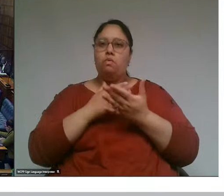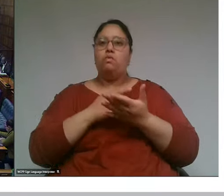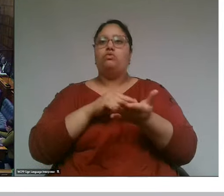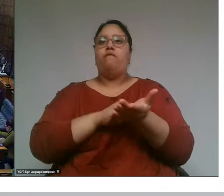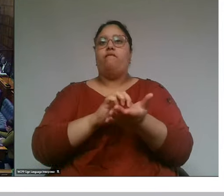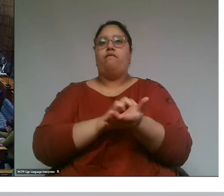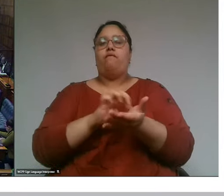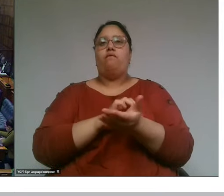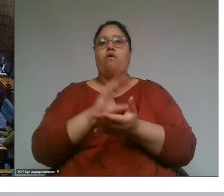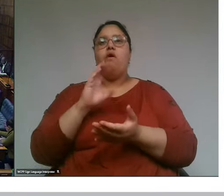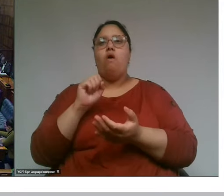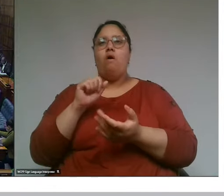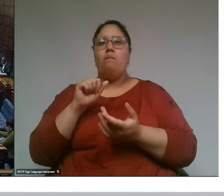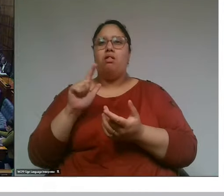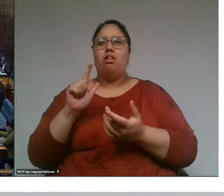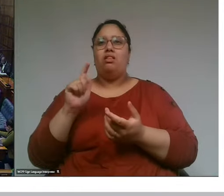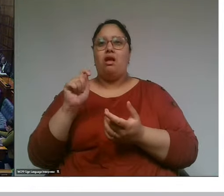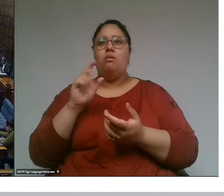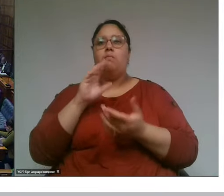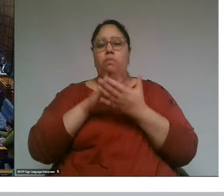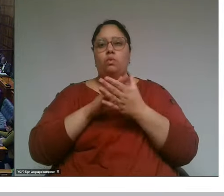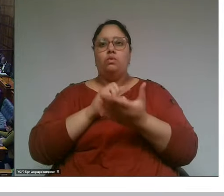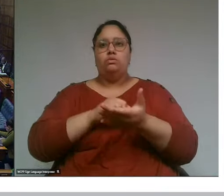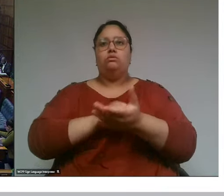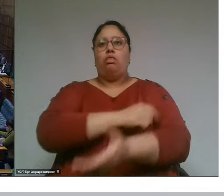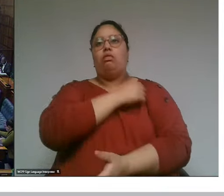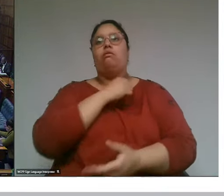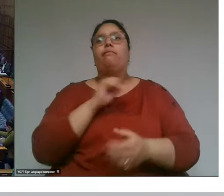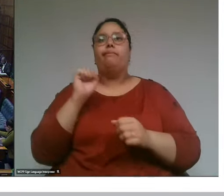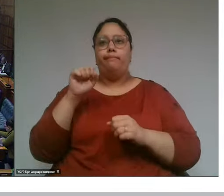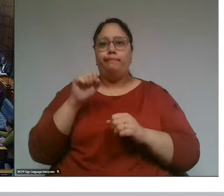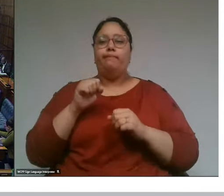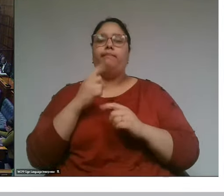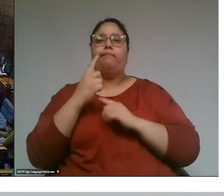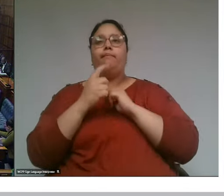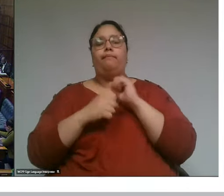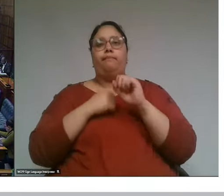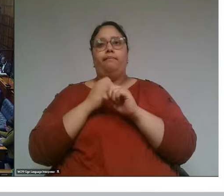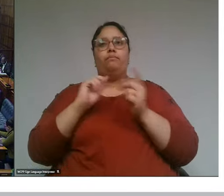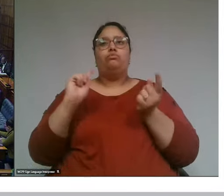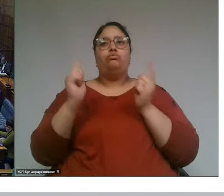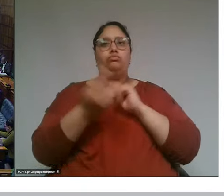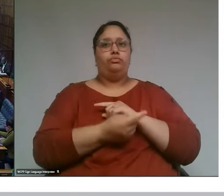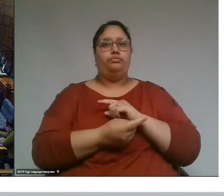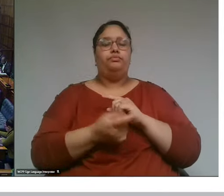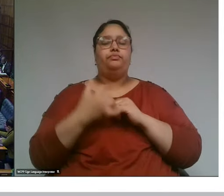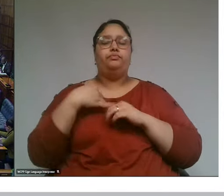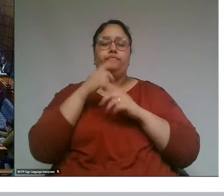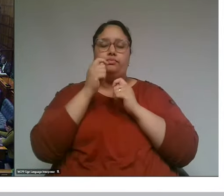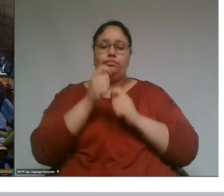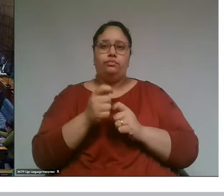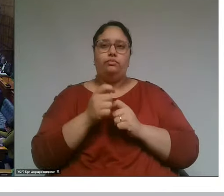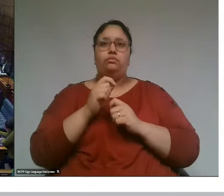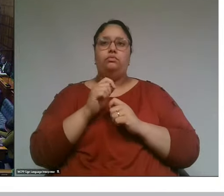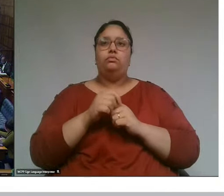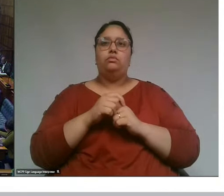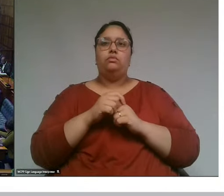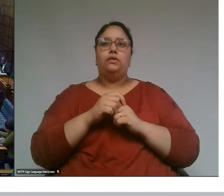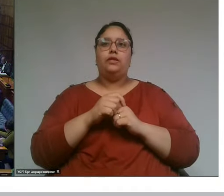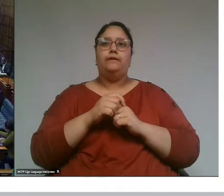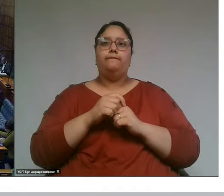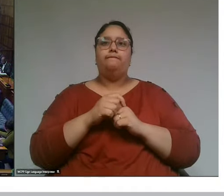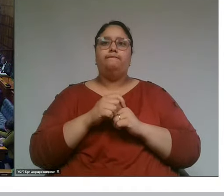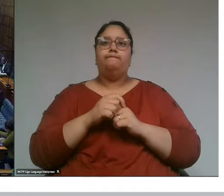a massive congratulations to turn that around in one year um I take my hats off to you and then